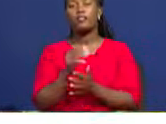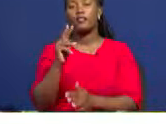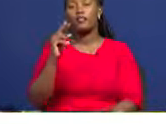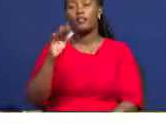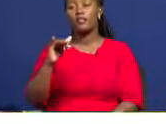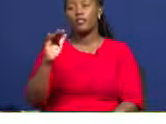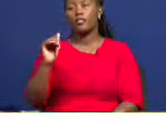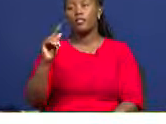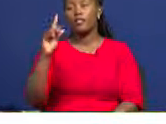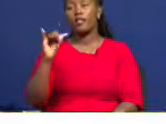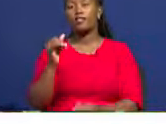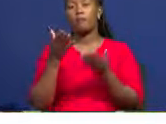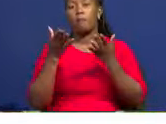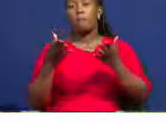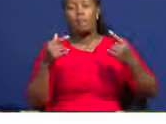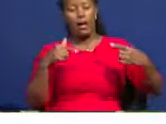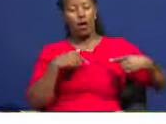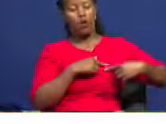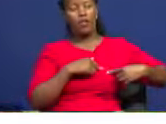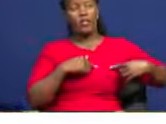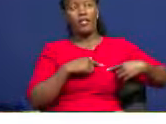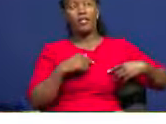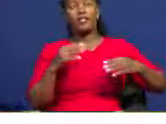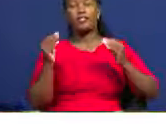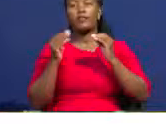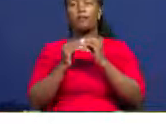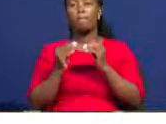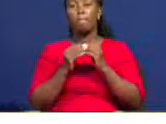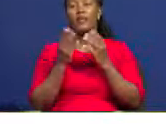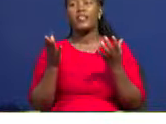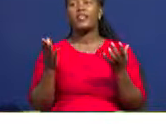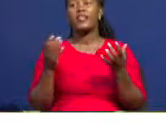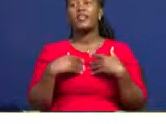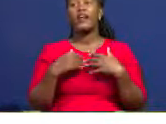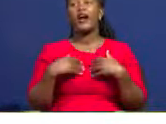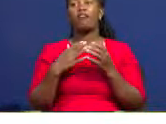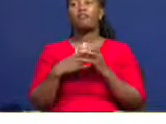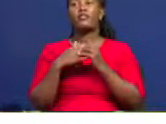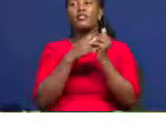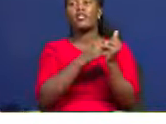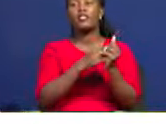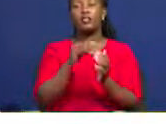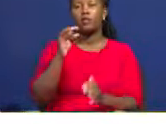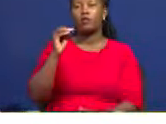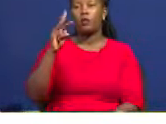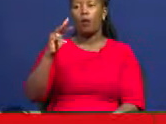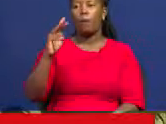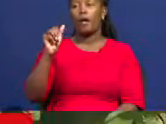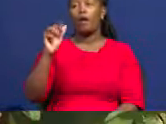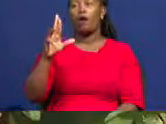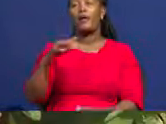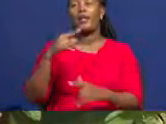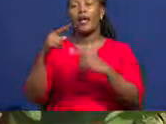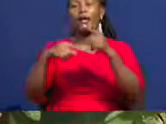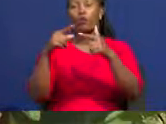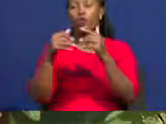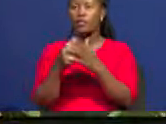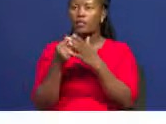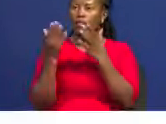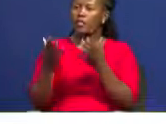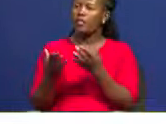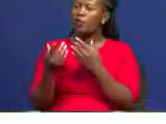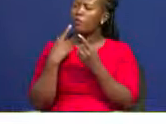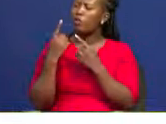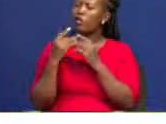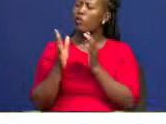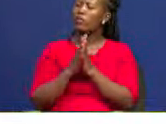the delegates meeting headed by the faction of Hassan Omar is ongoing. So right now I'll be talking to the Secretary General, who